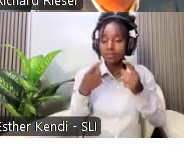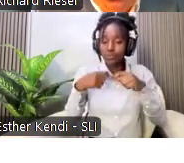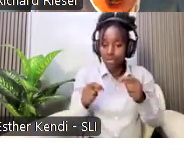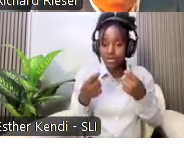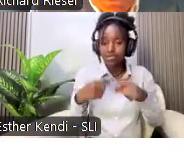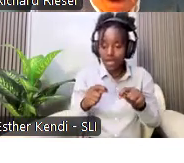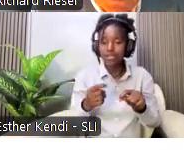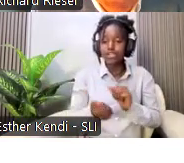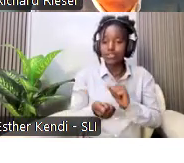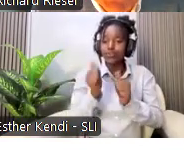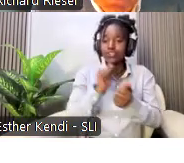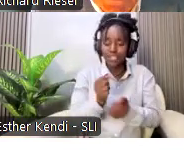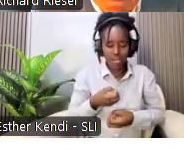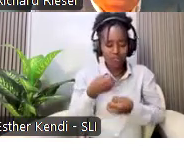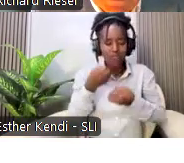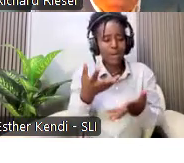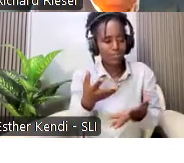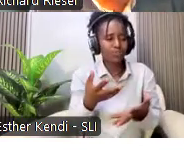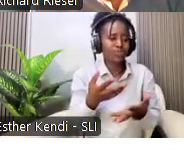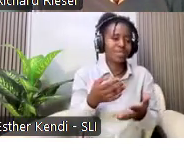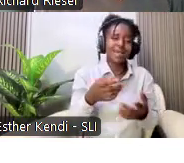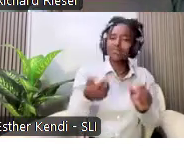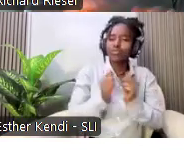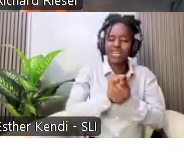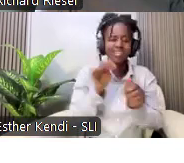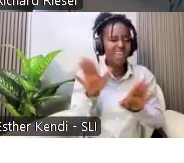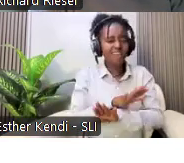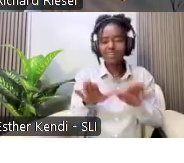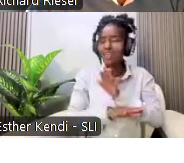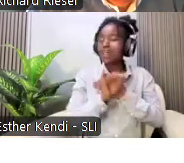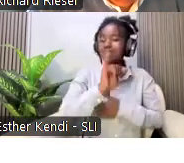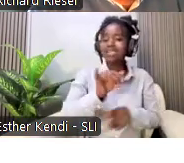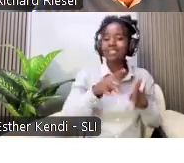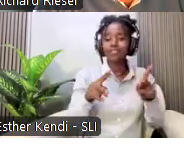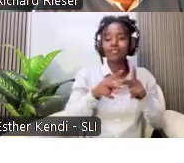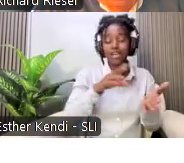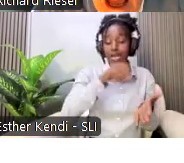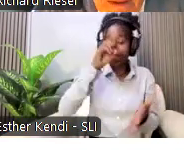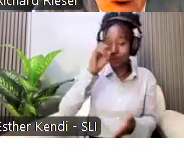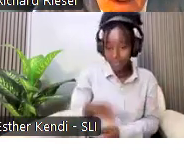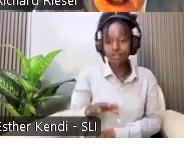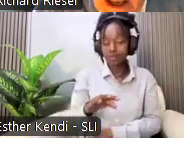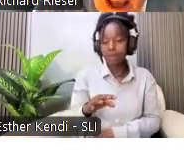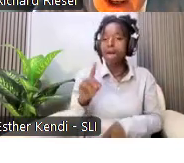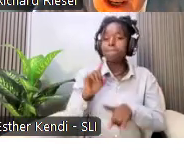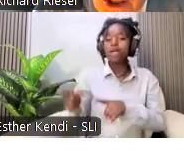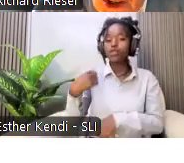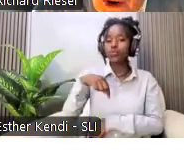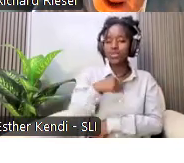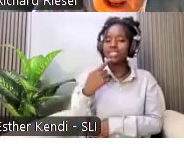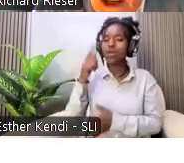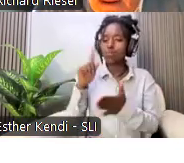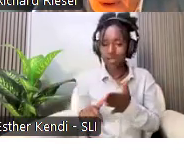information fabric afterwards is much more expensive. But what we're calling for here is it's the lack of useful education,